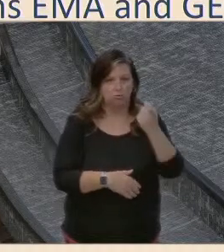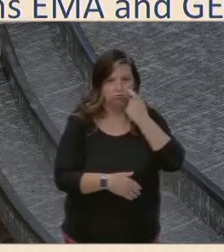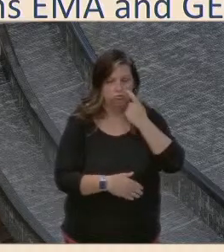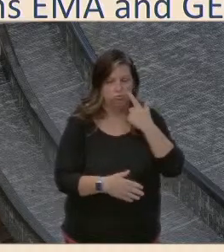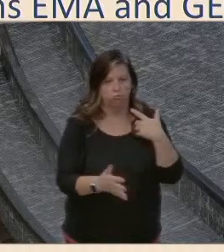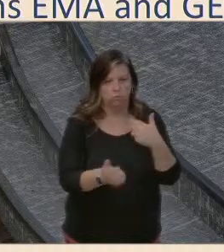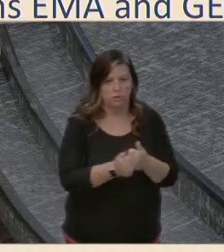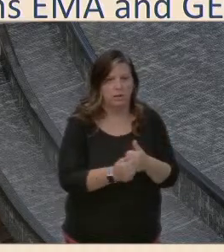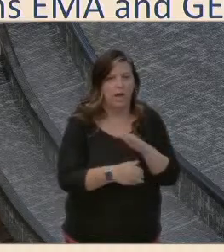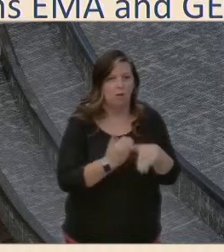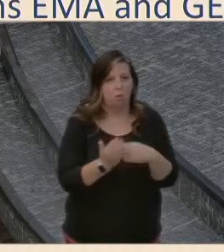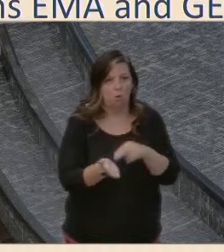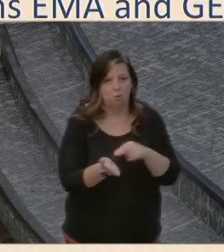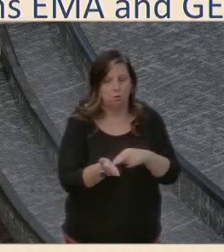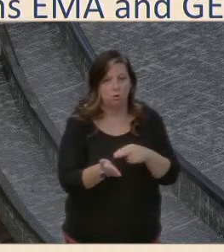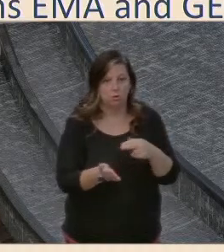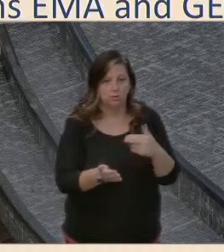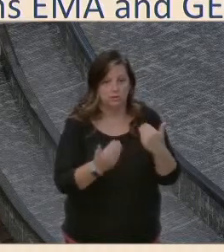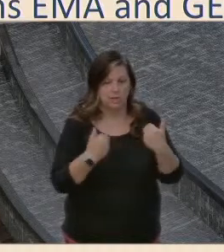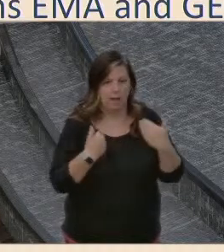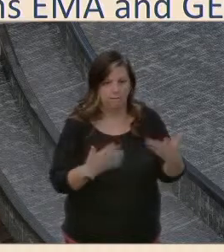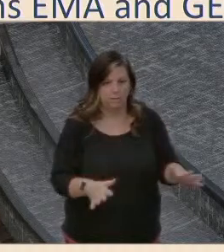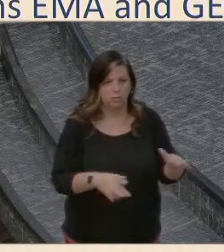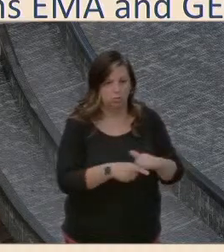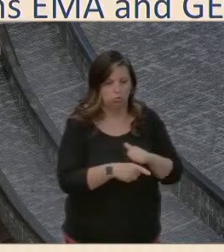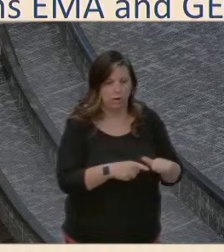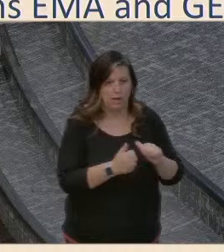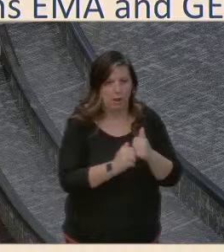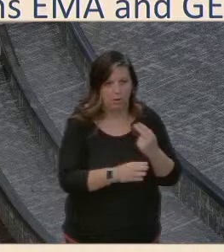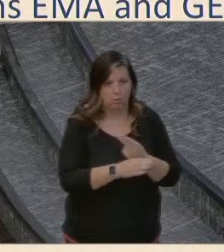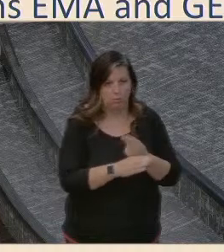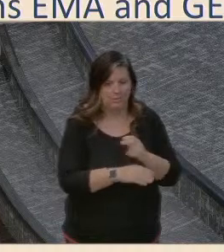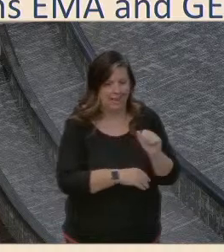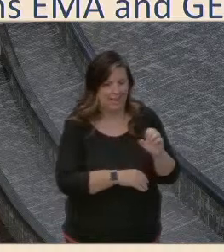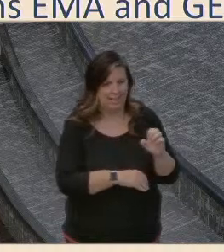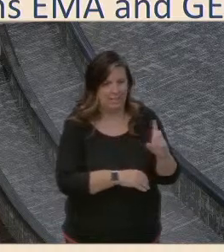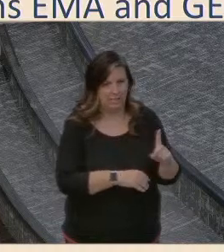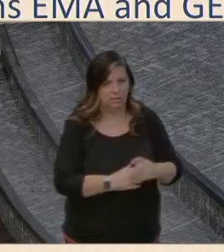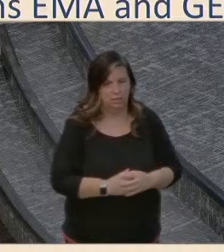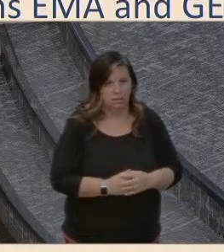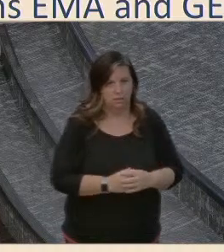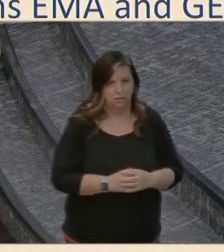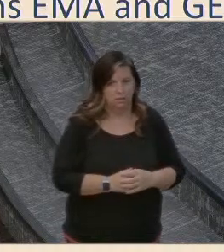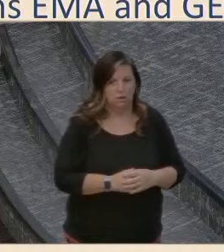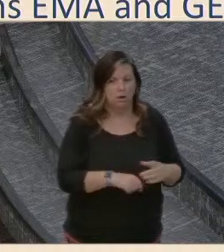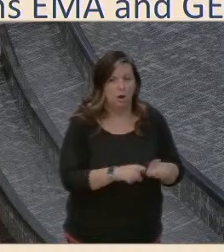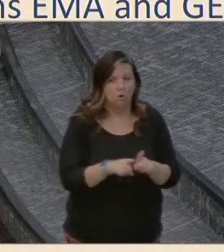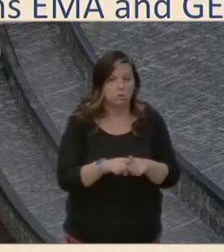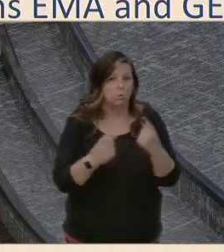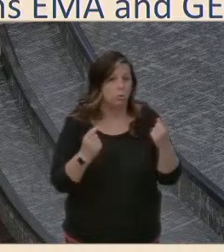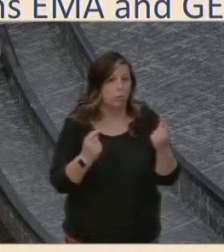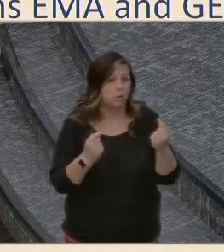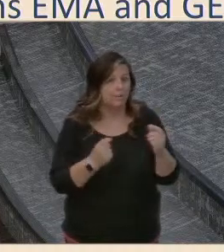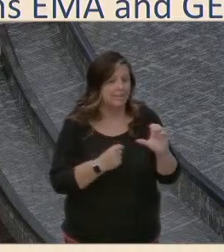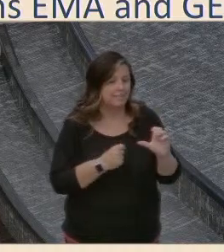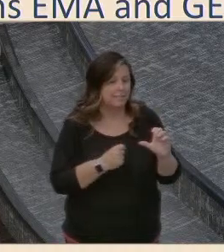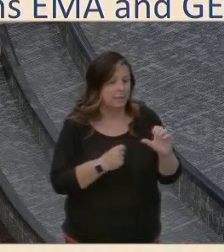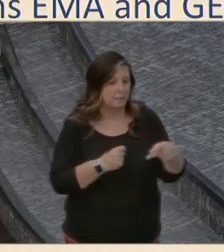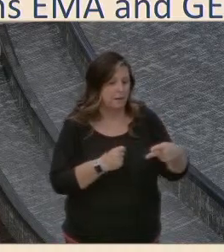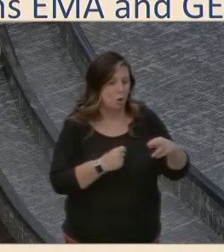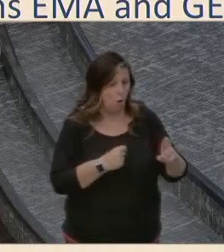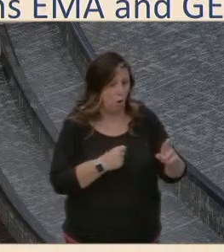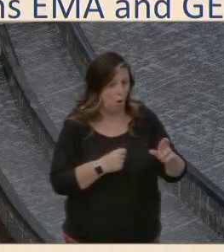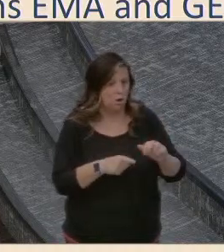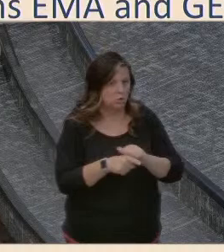trained on those AEDs. Another thing we're doing is CPR training for all of